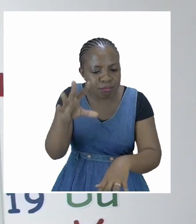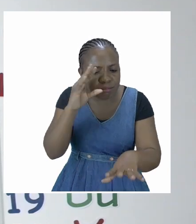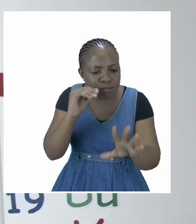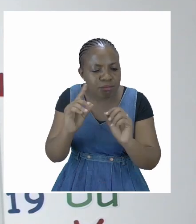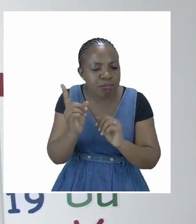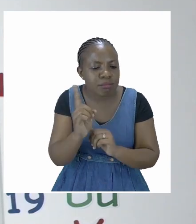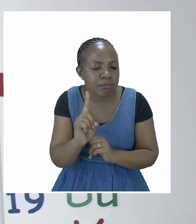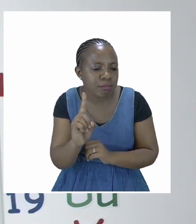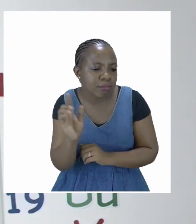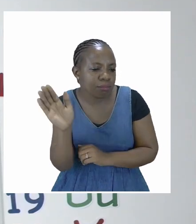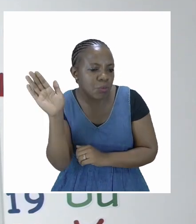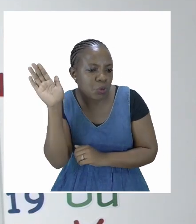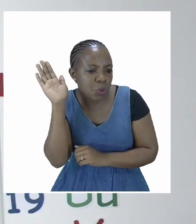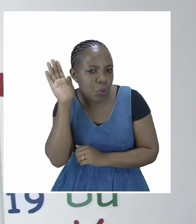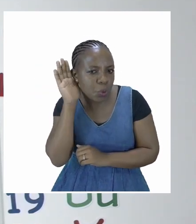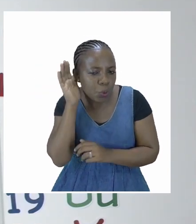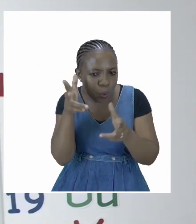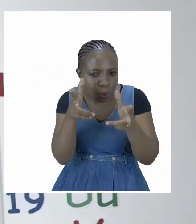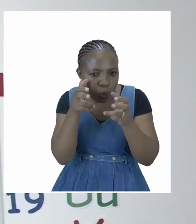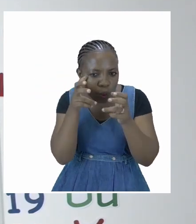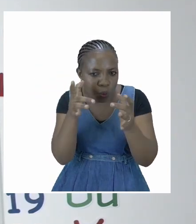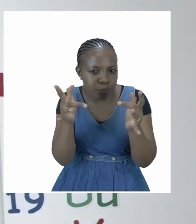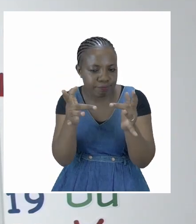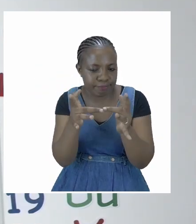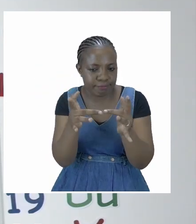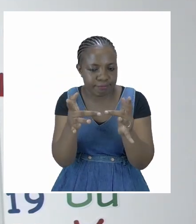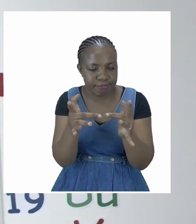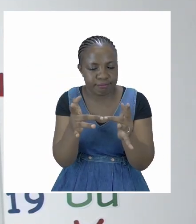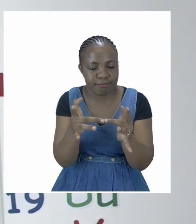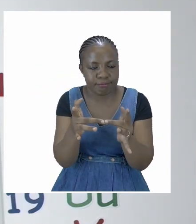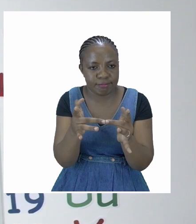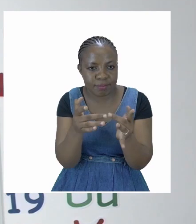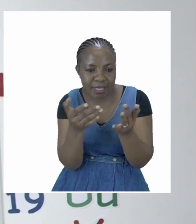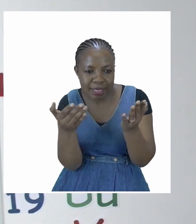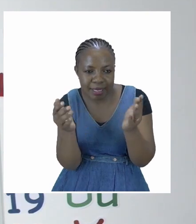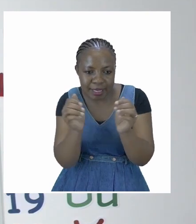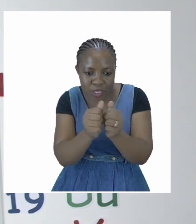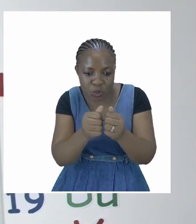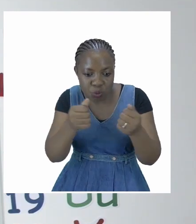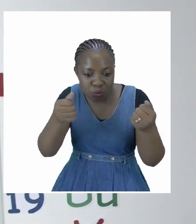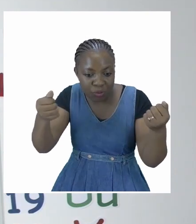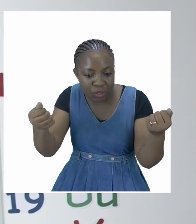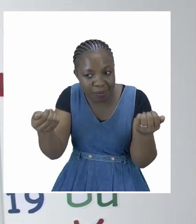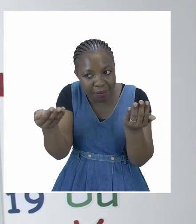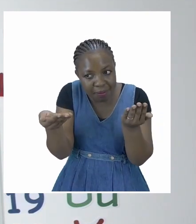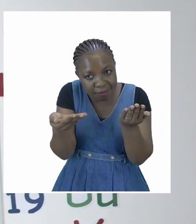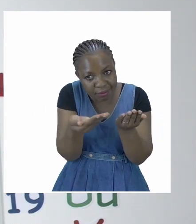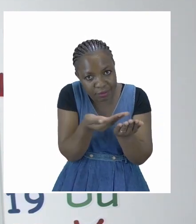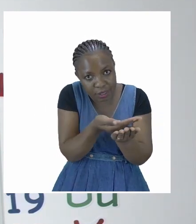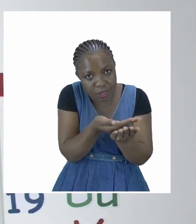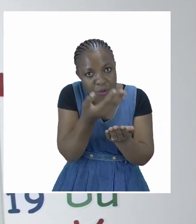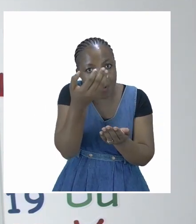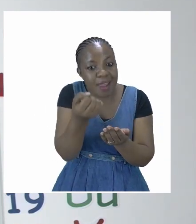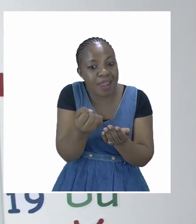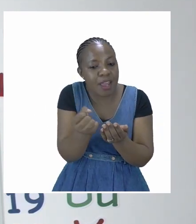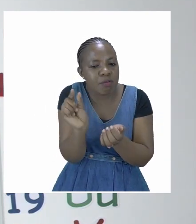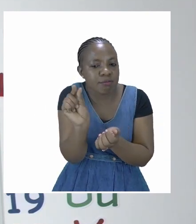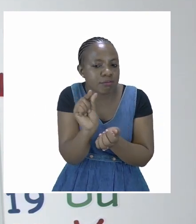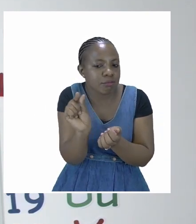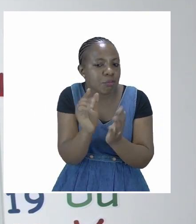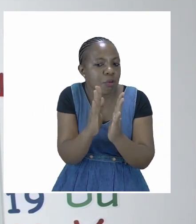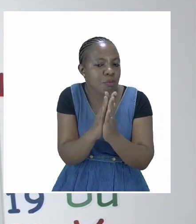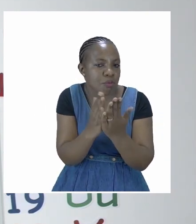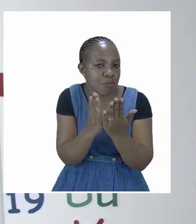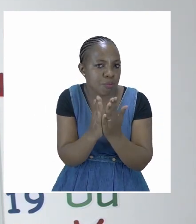or watching online. Inside the newspapers, there is an insert of the lesson